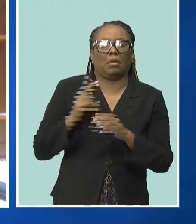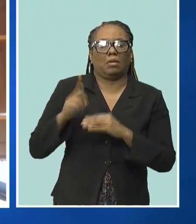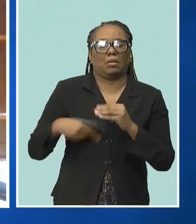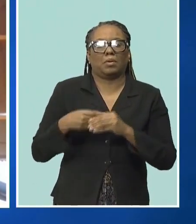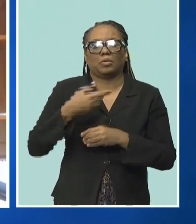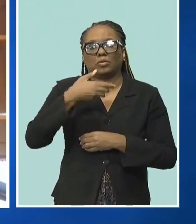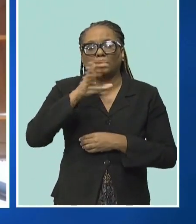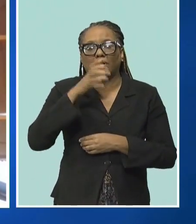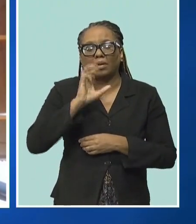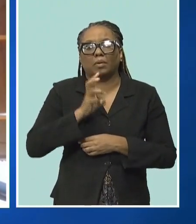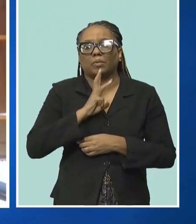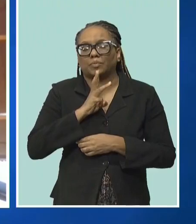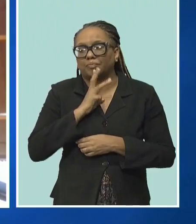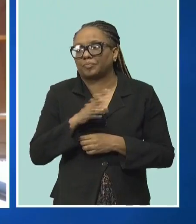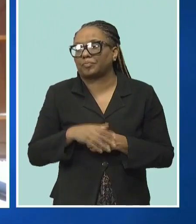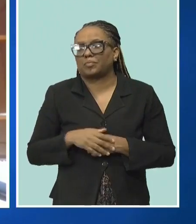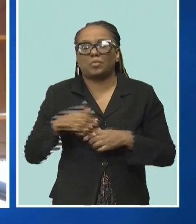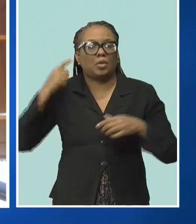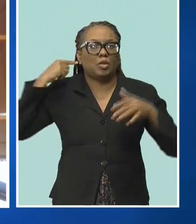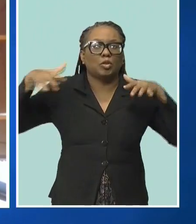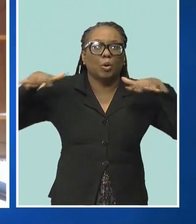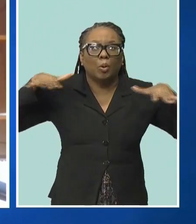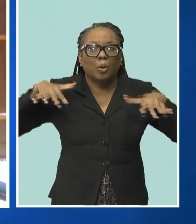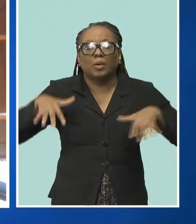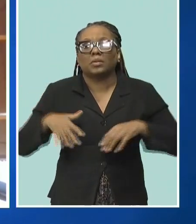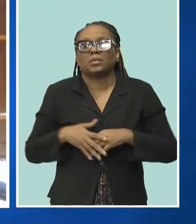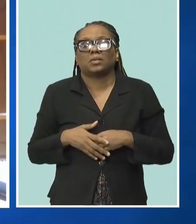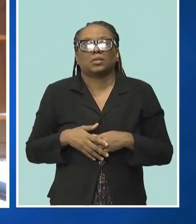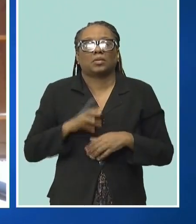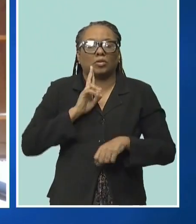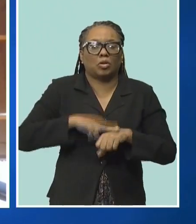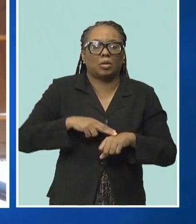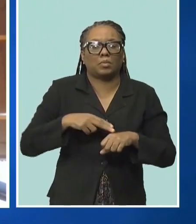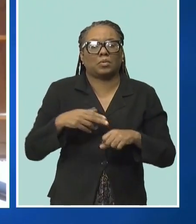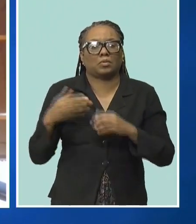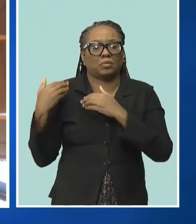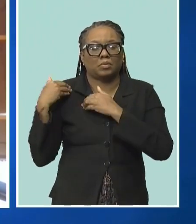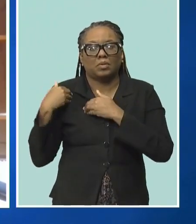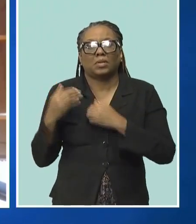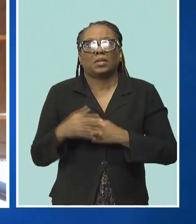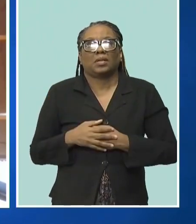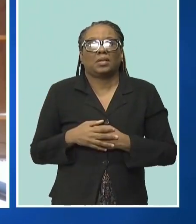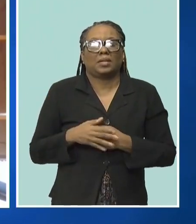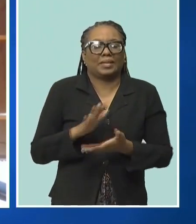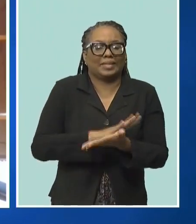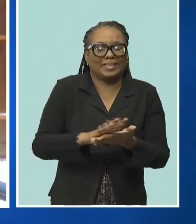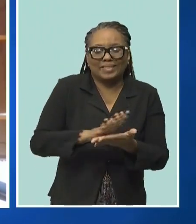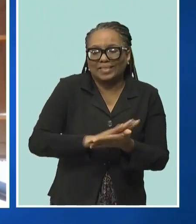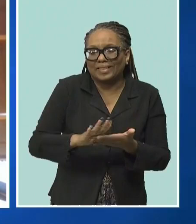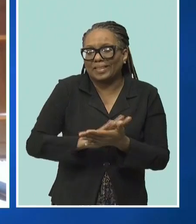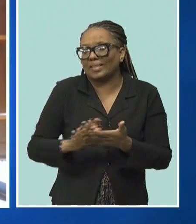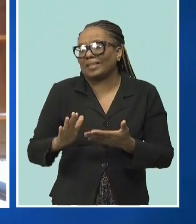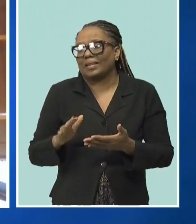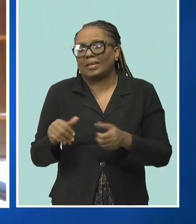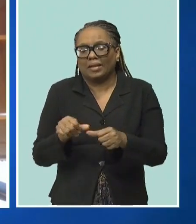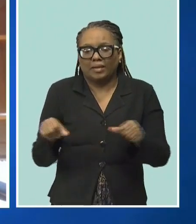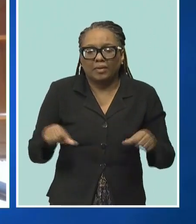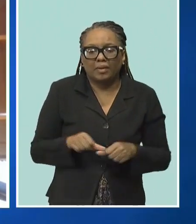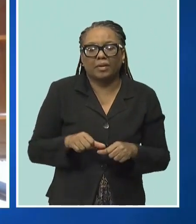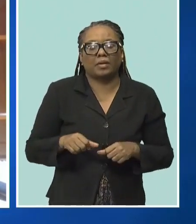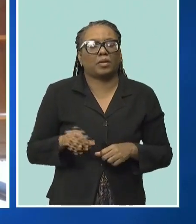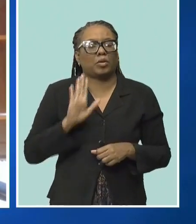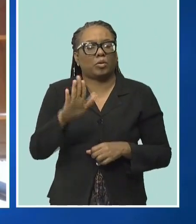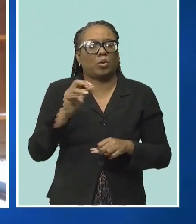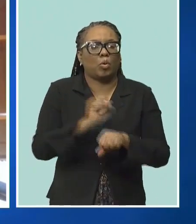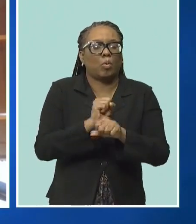water, general duties, noise, personal protective equipment, sanitary conveniences, workstations. An